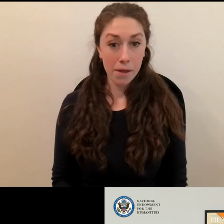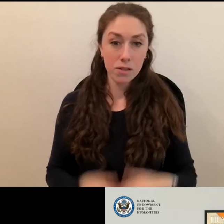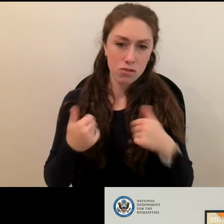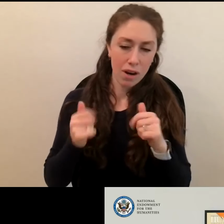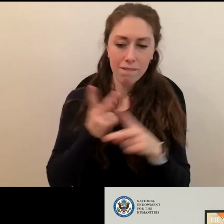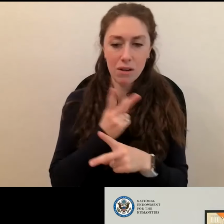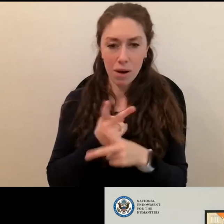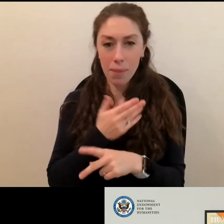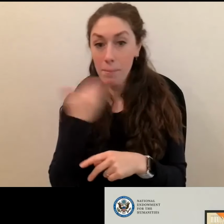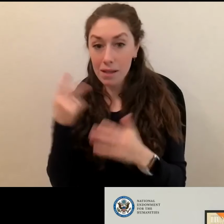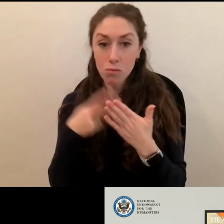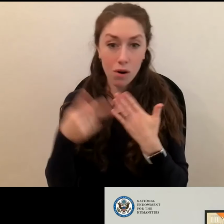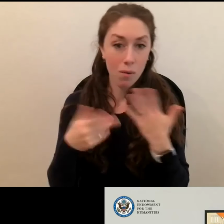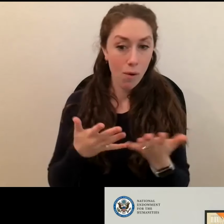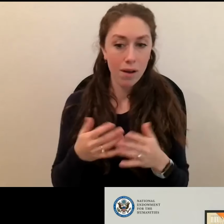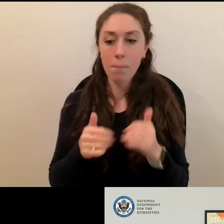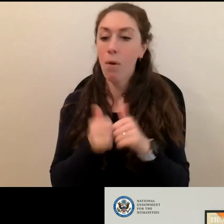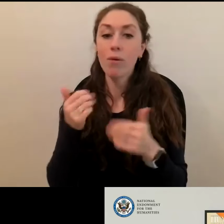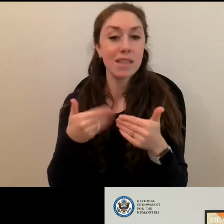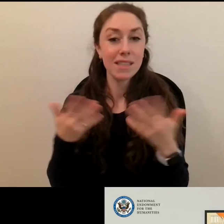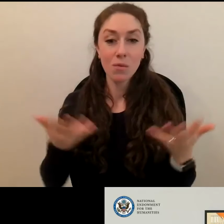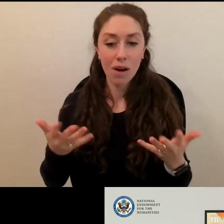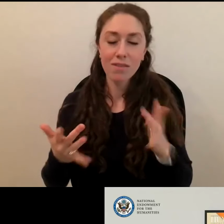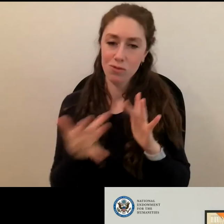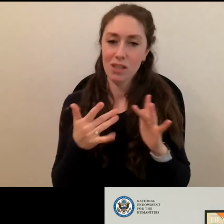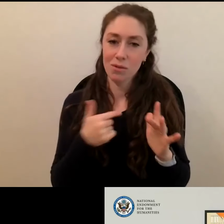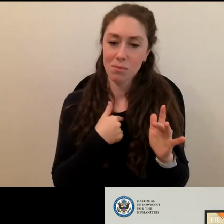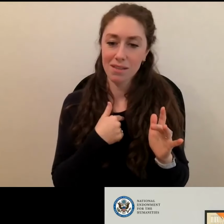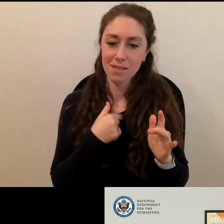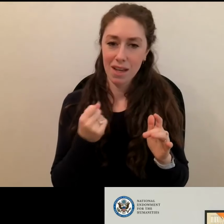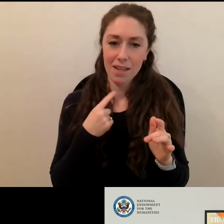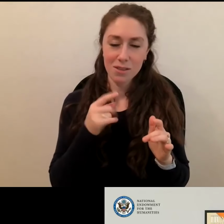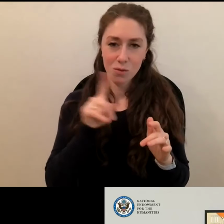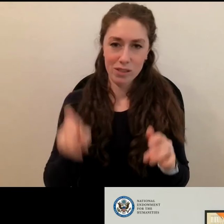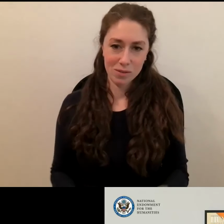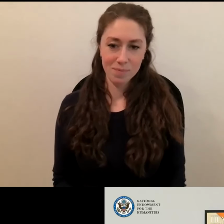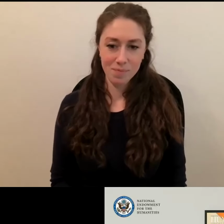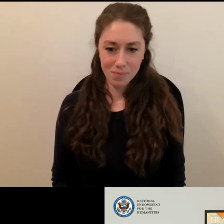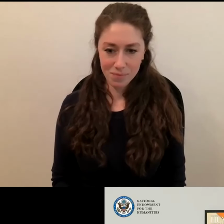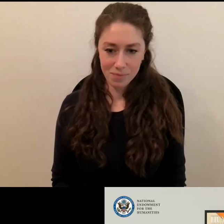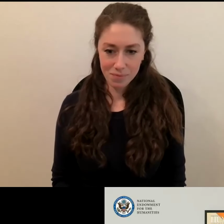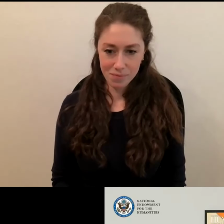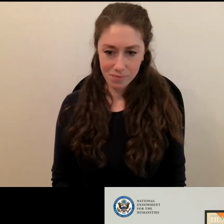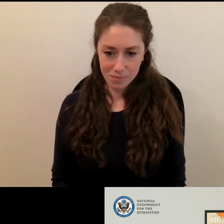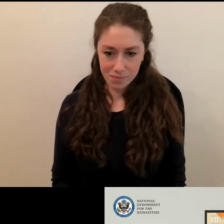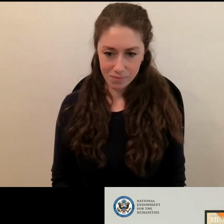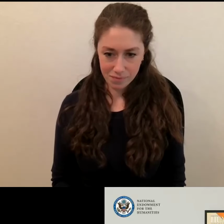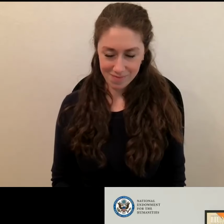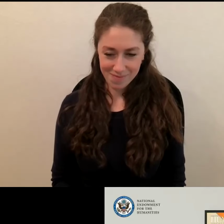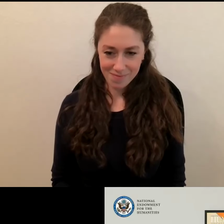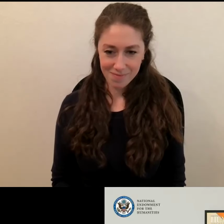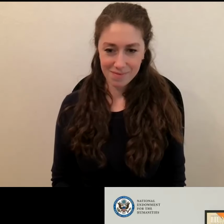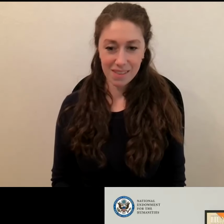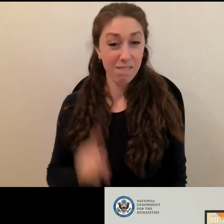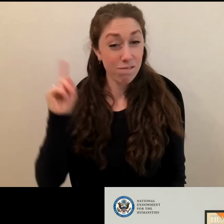is for you, but the easiest thing to do is to just reach out to me with your questions. So first, probably foremost for a lot of you is our